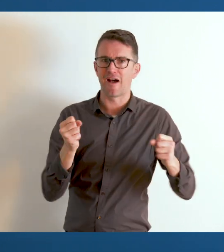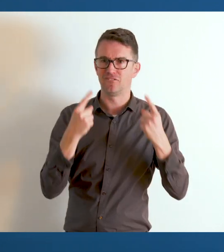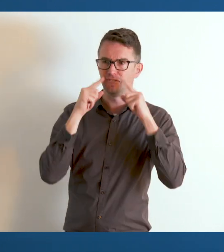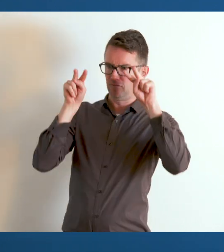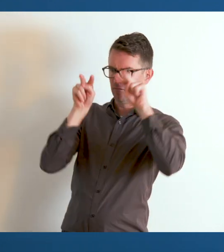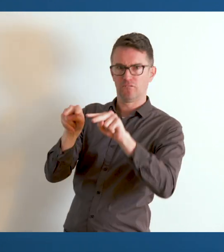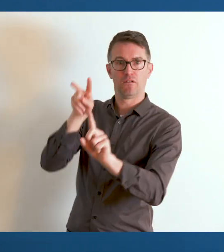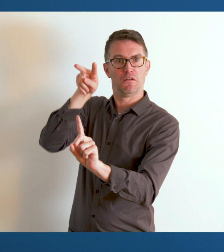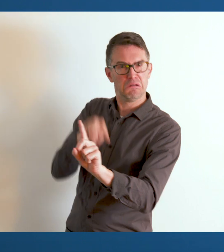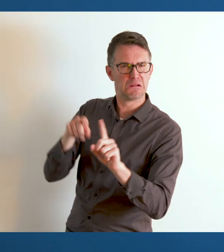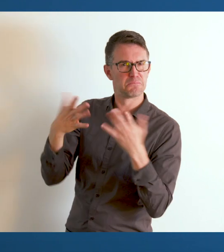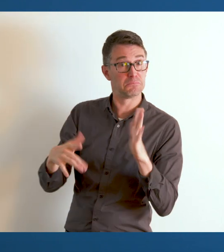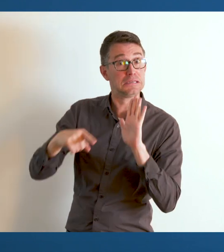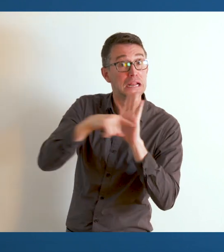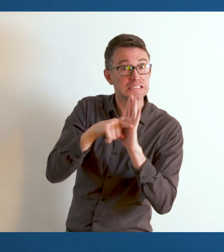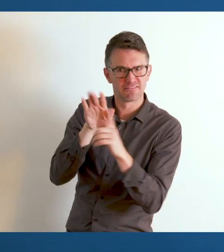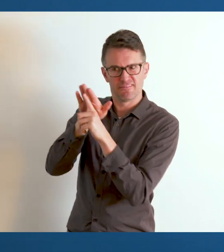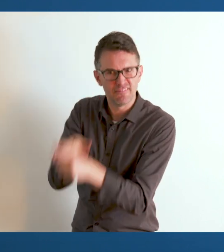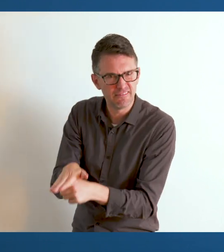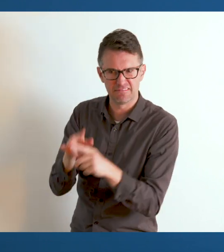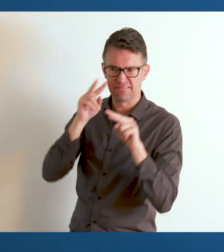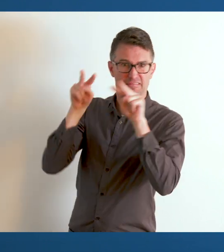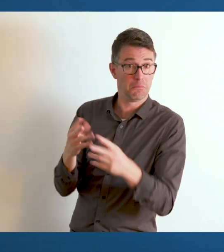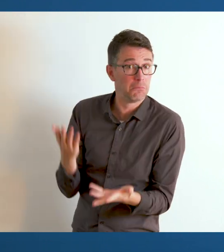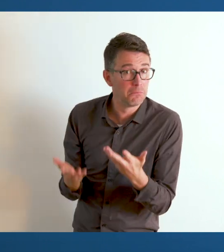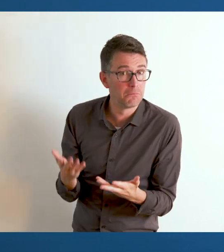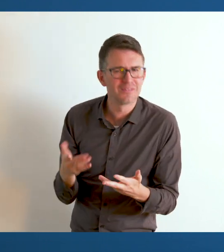challenges to the measurement and ultimately to inclusion.